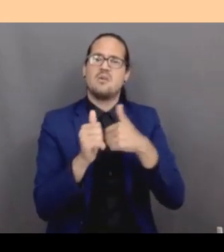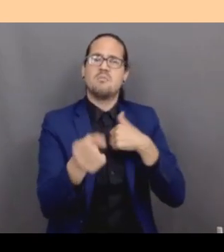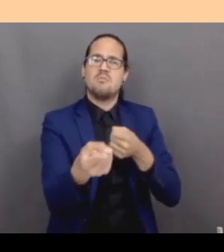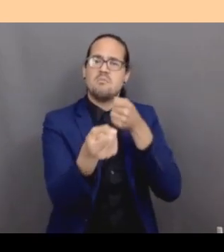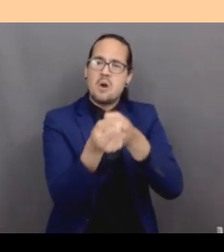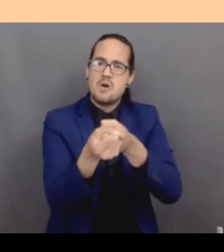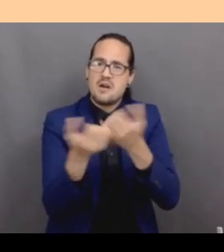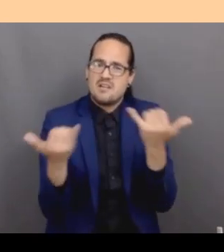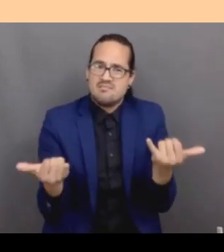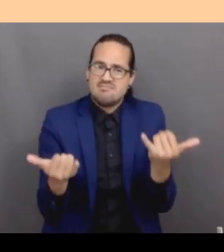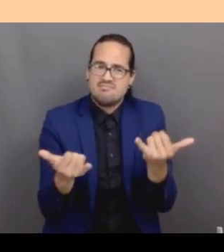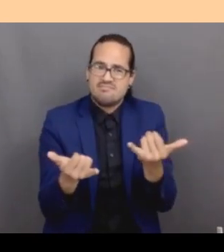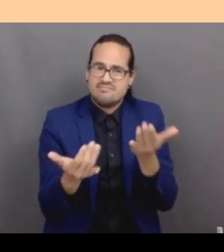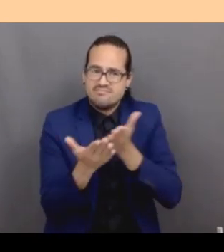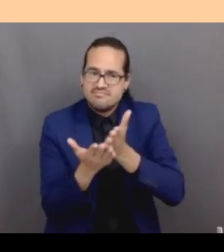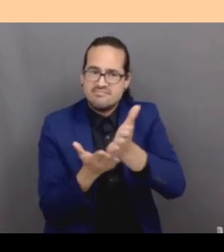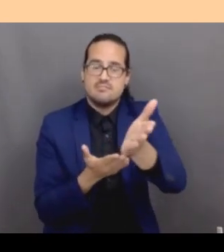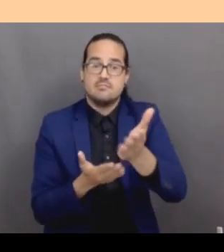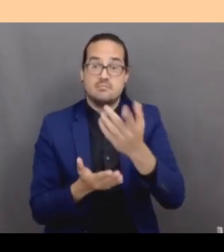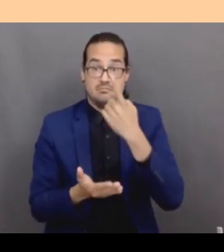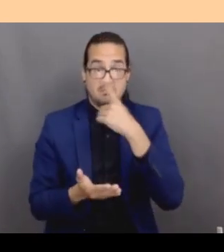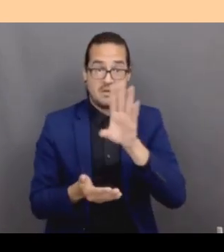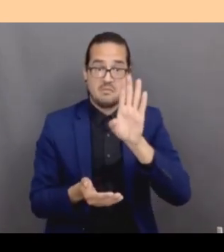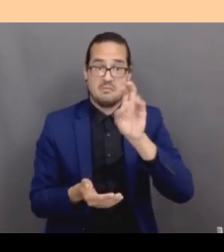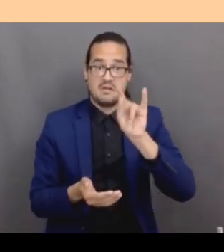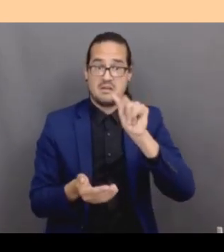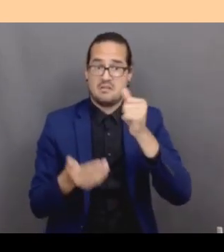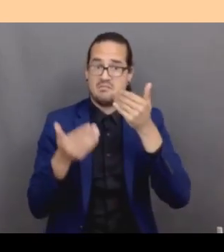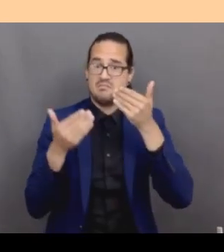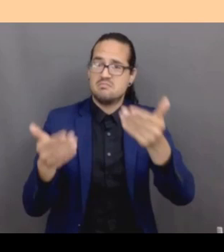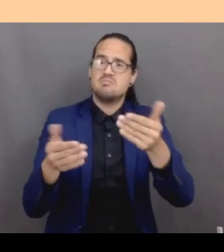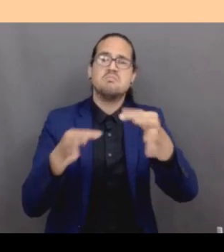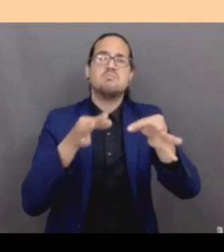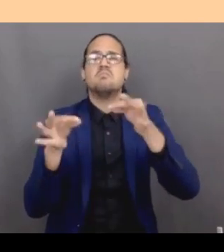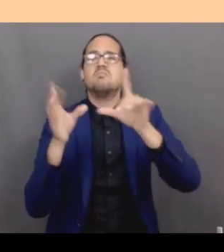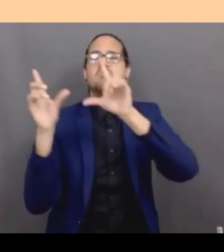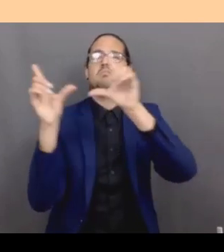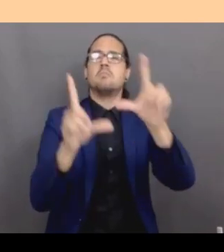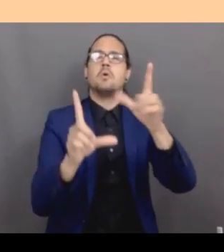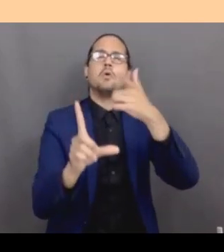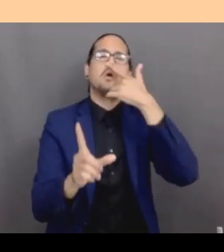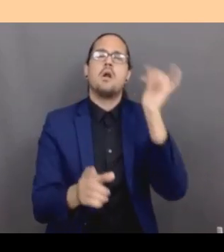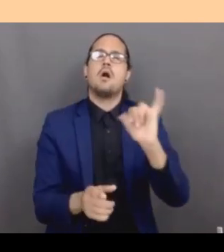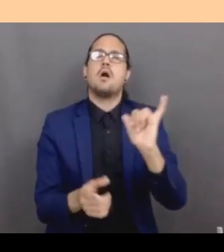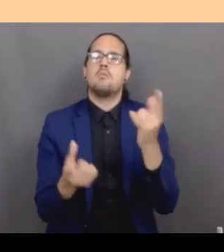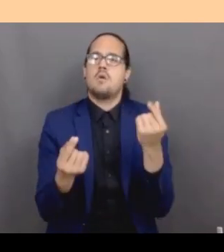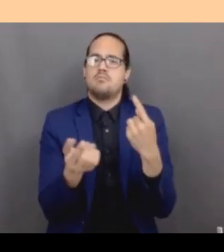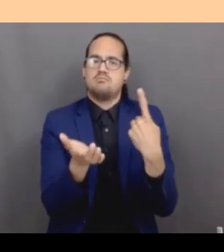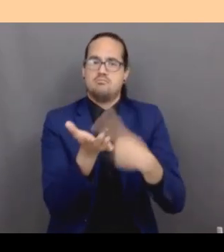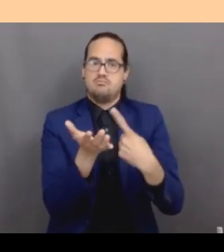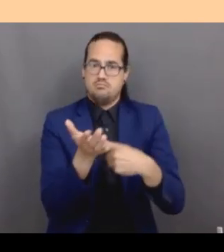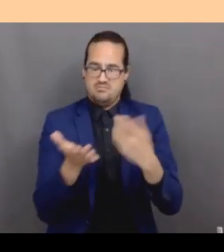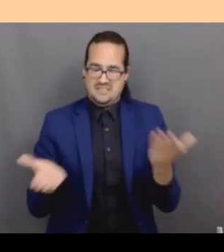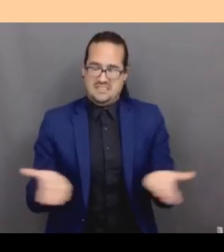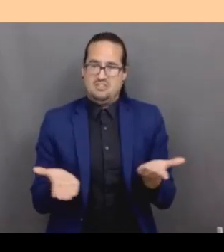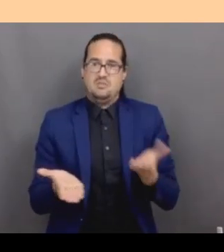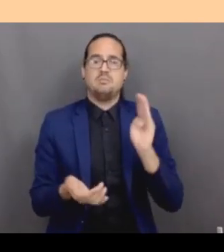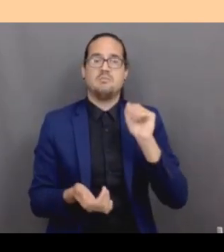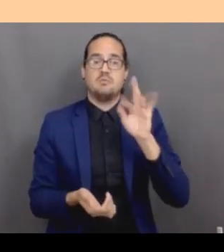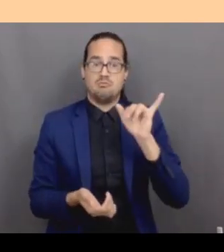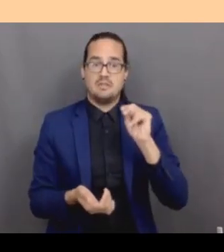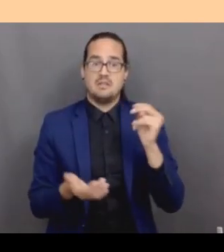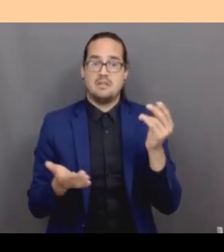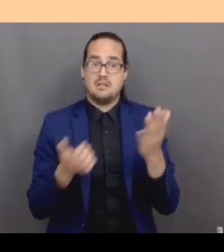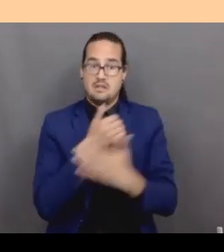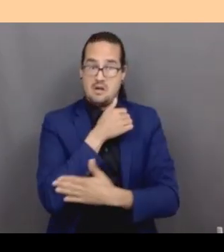conversation by giving an overview of some of what Health and Human Services has been doing in our communities alongside our community